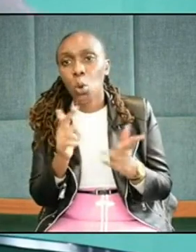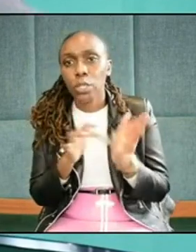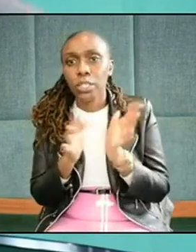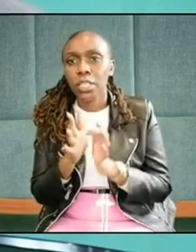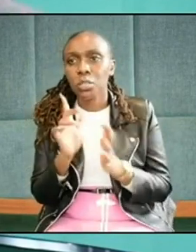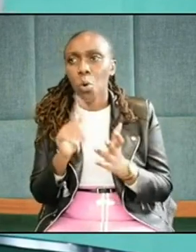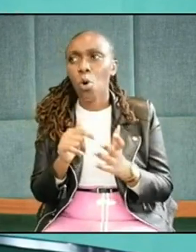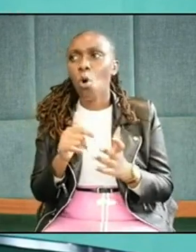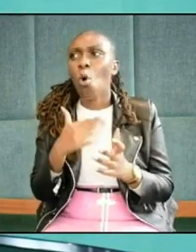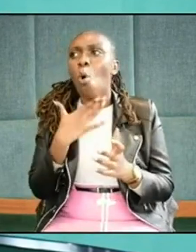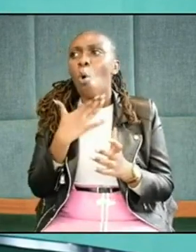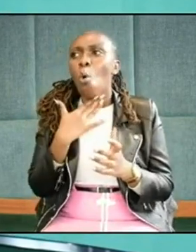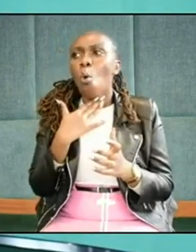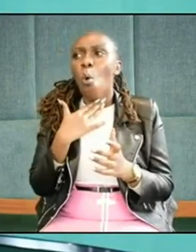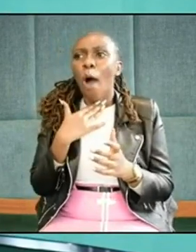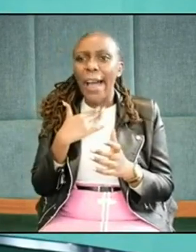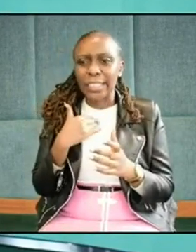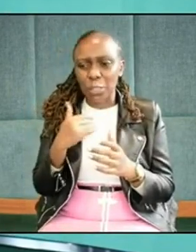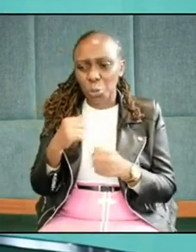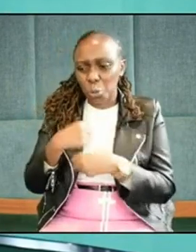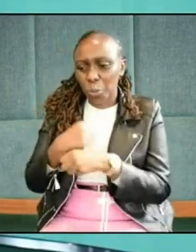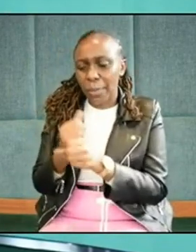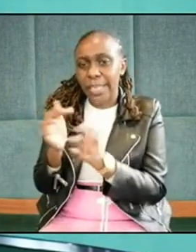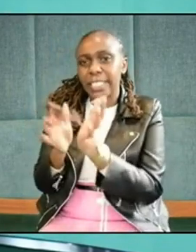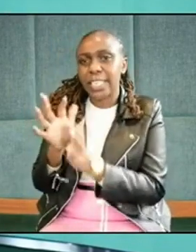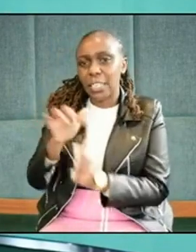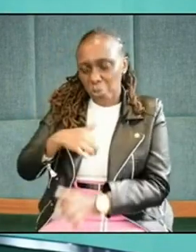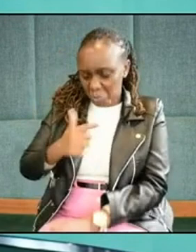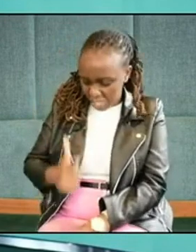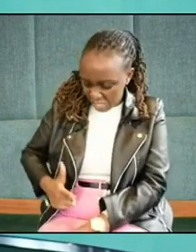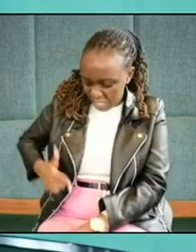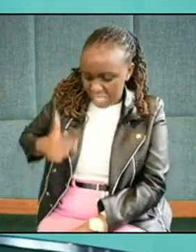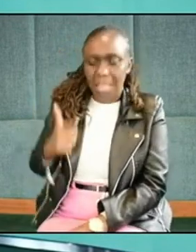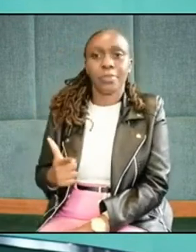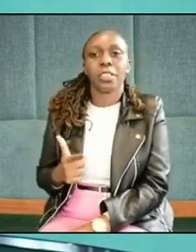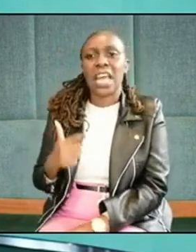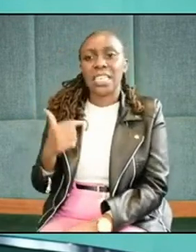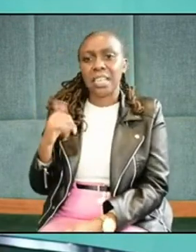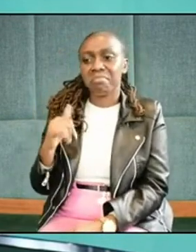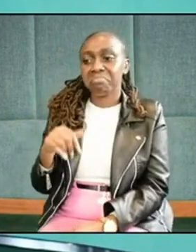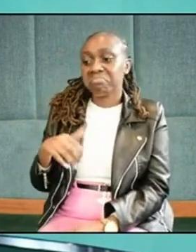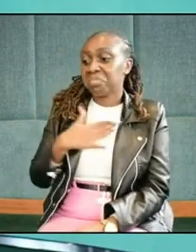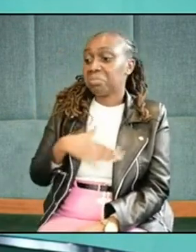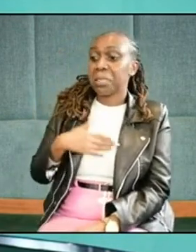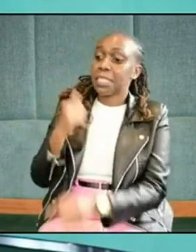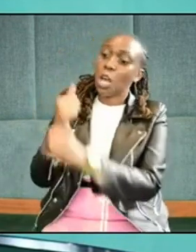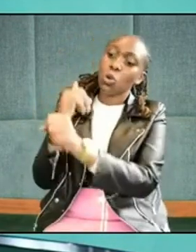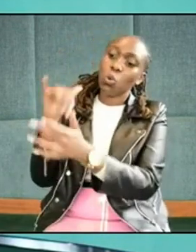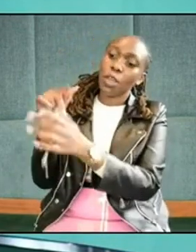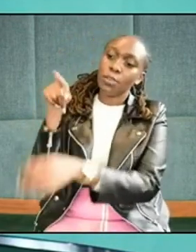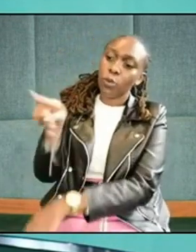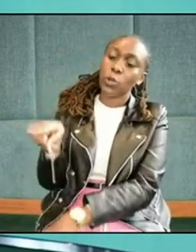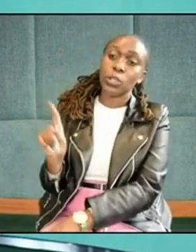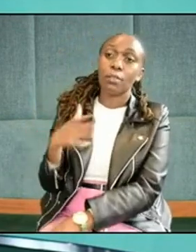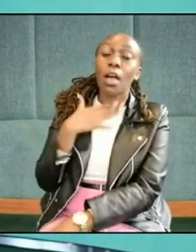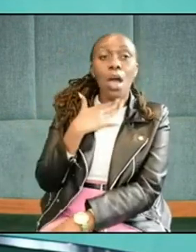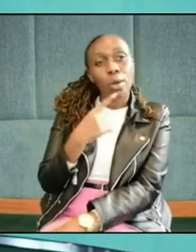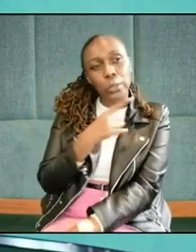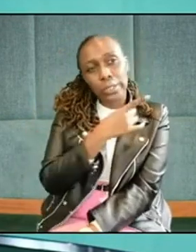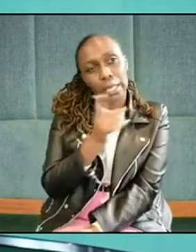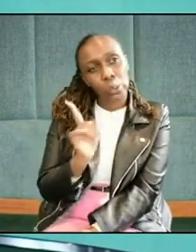He's trying to feed Christ's selfishness. He says, do it for yourself. Oh, allow me to say to